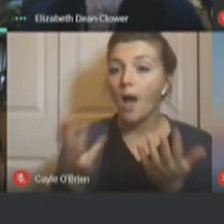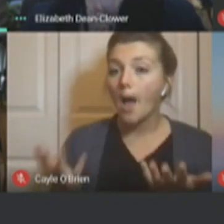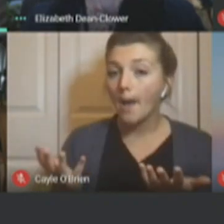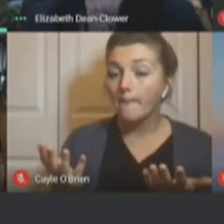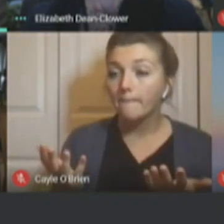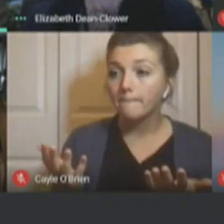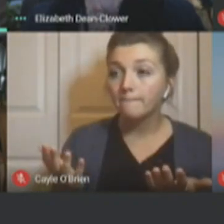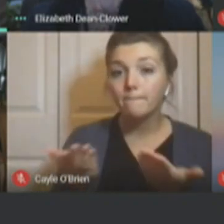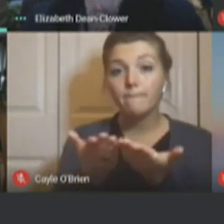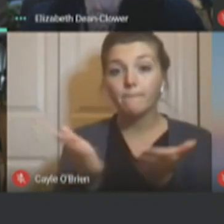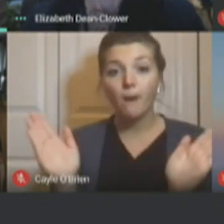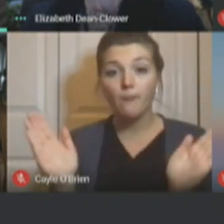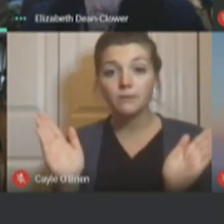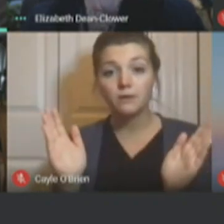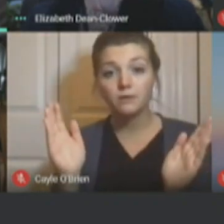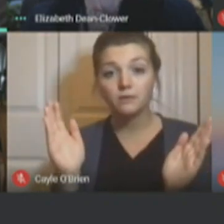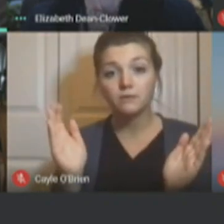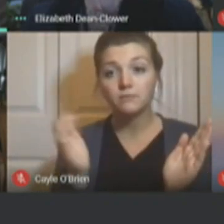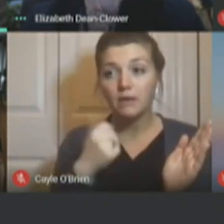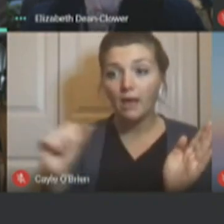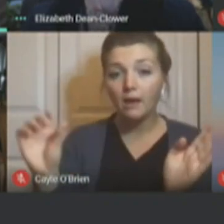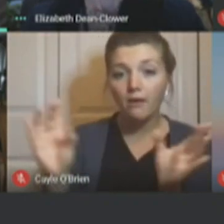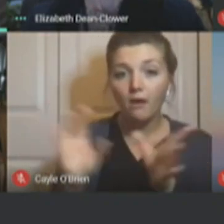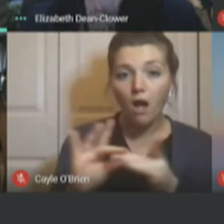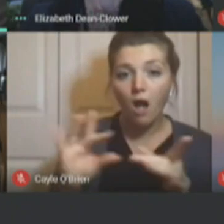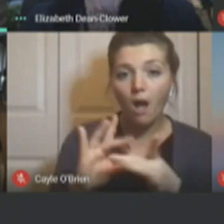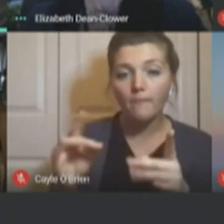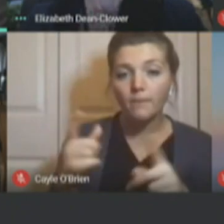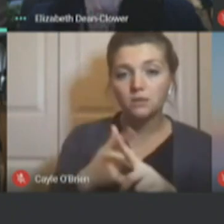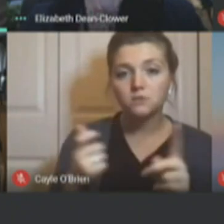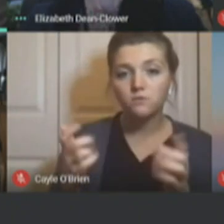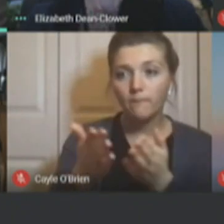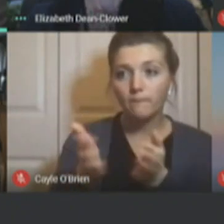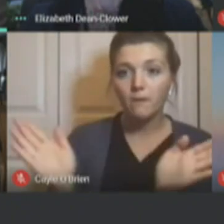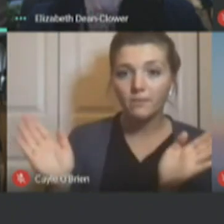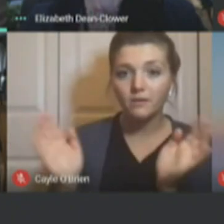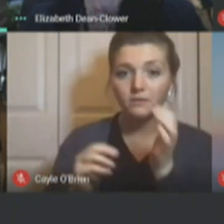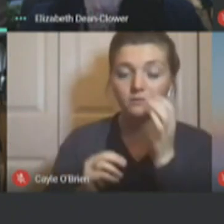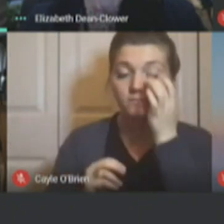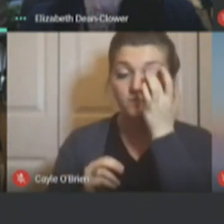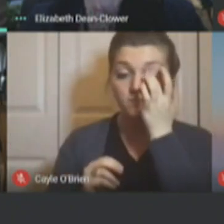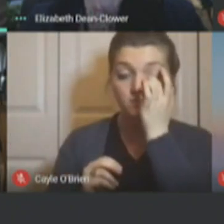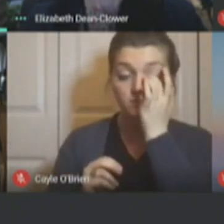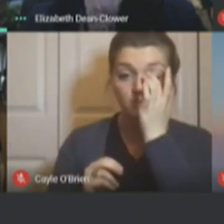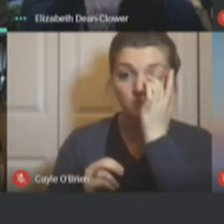Public input. Do we have any input from the general public?